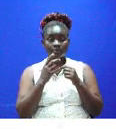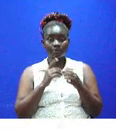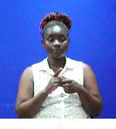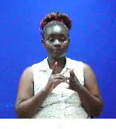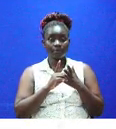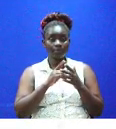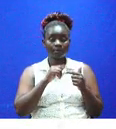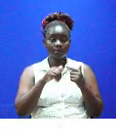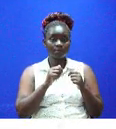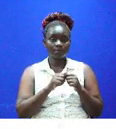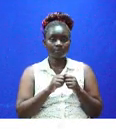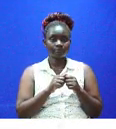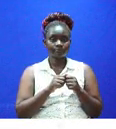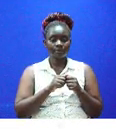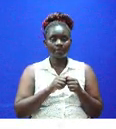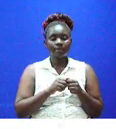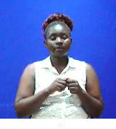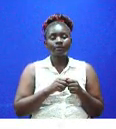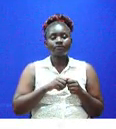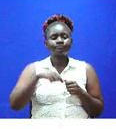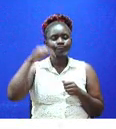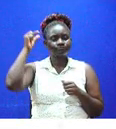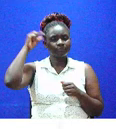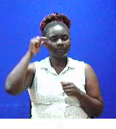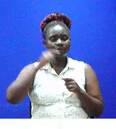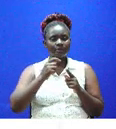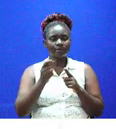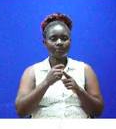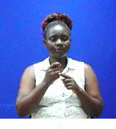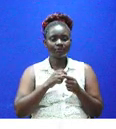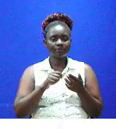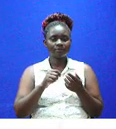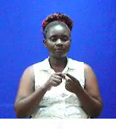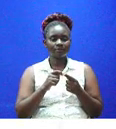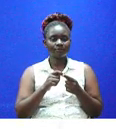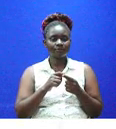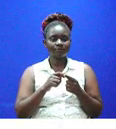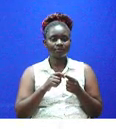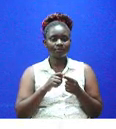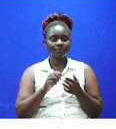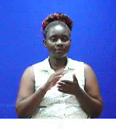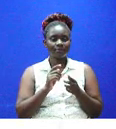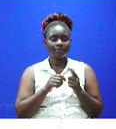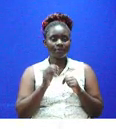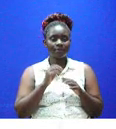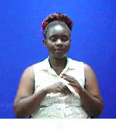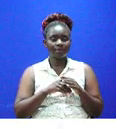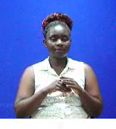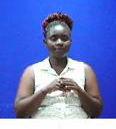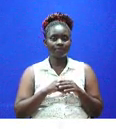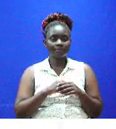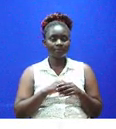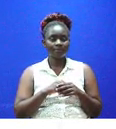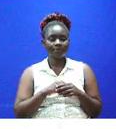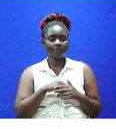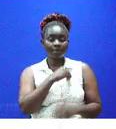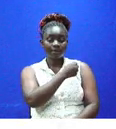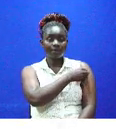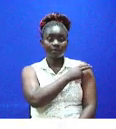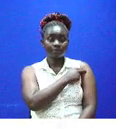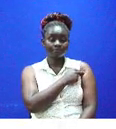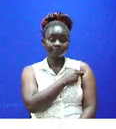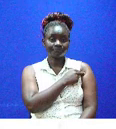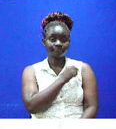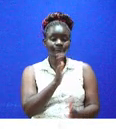around the gender desks and how there is need to have the gender desks in the hospitals, you know, in the